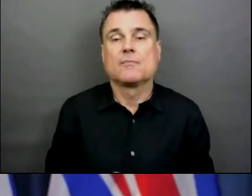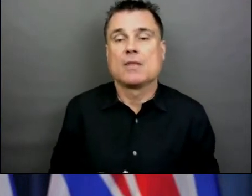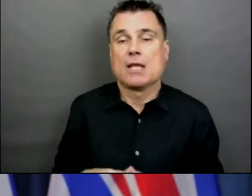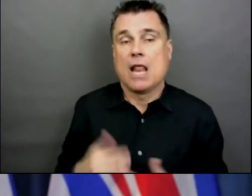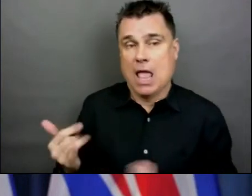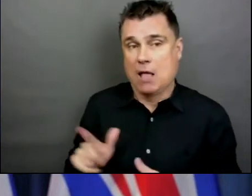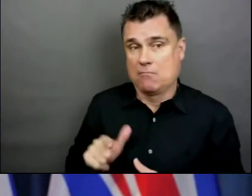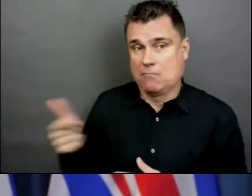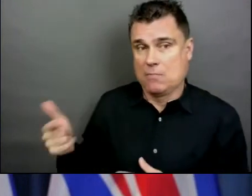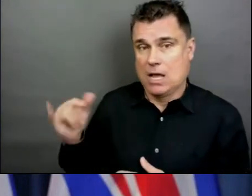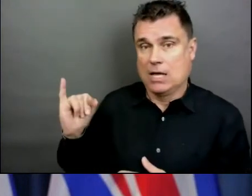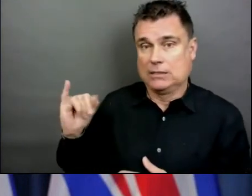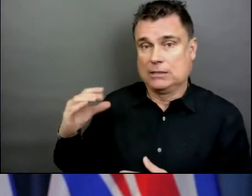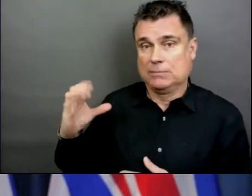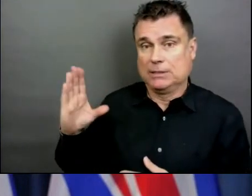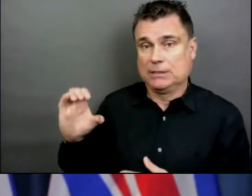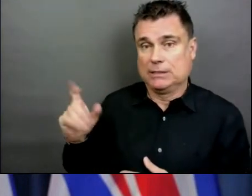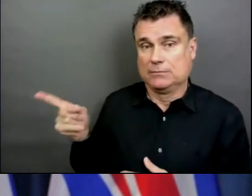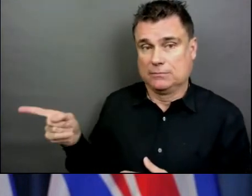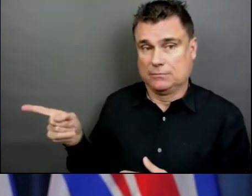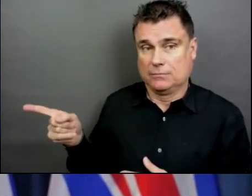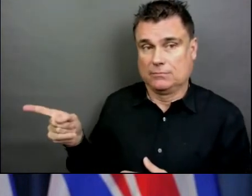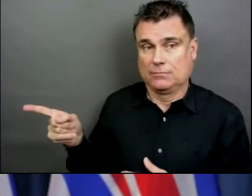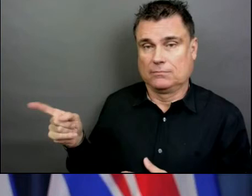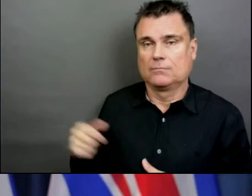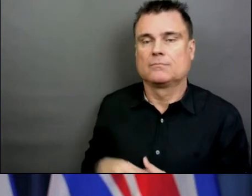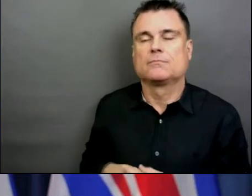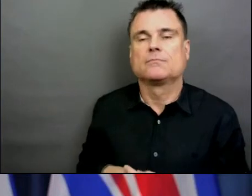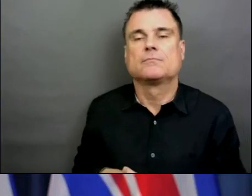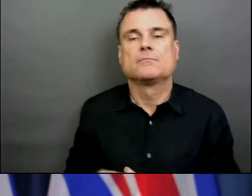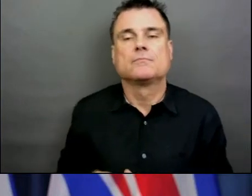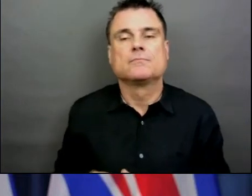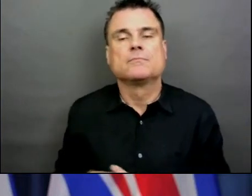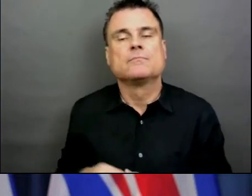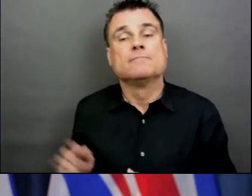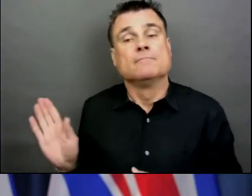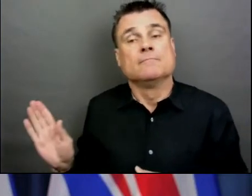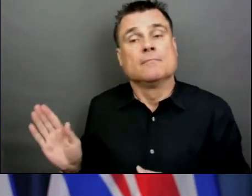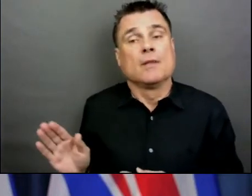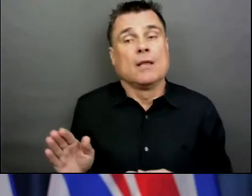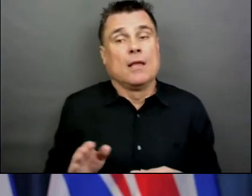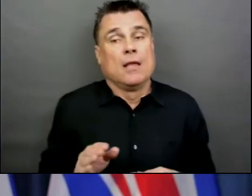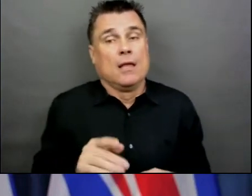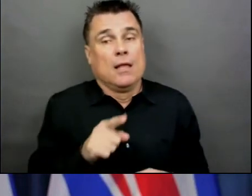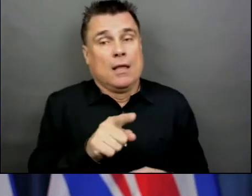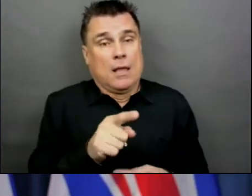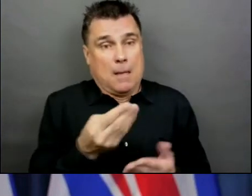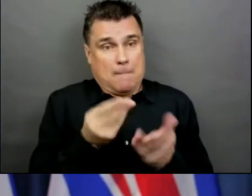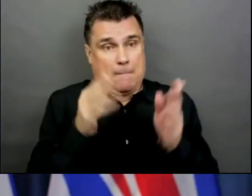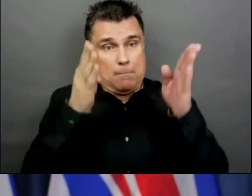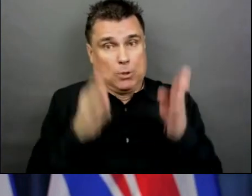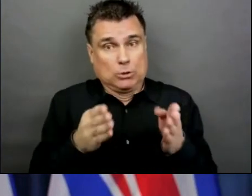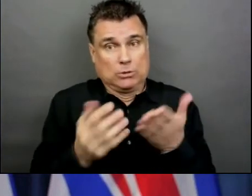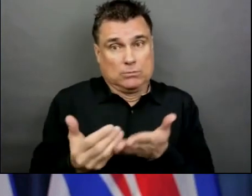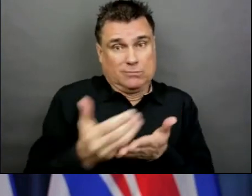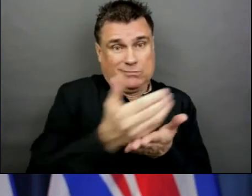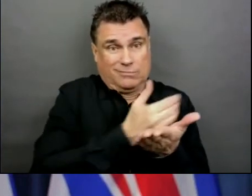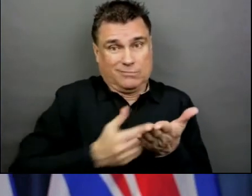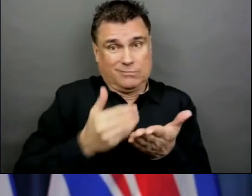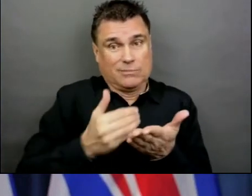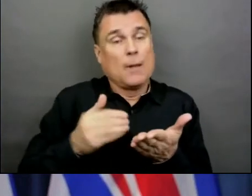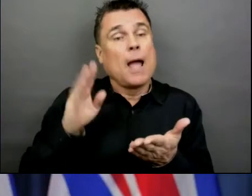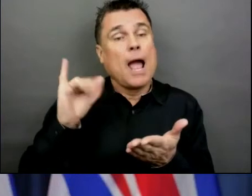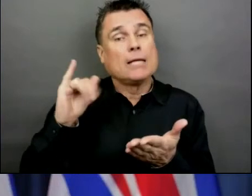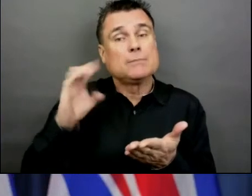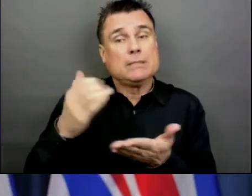question? Sure. Well, the net income that we put out in our Q2 is about